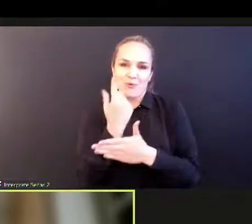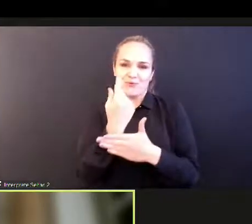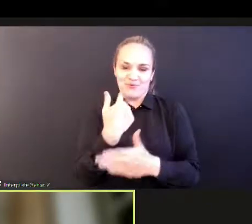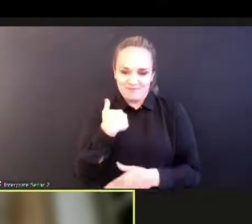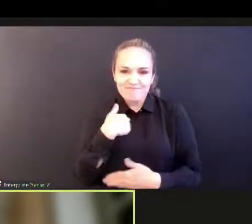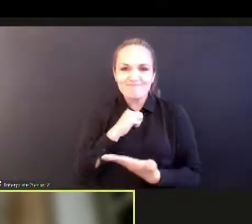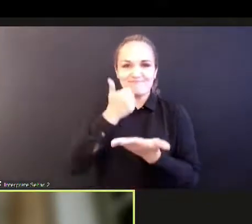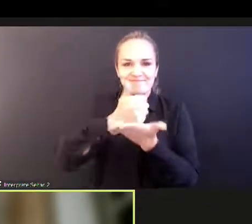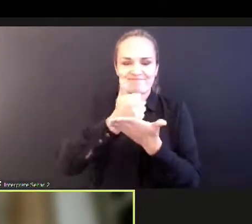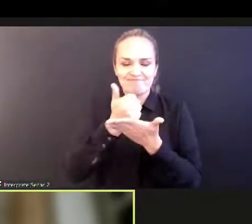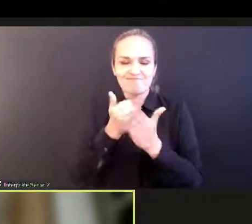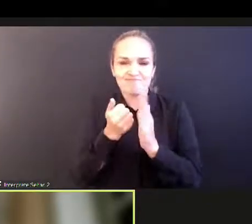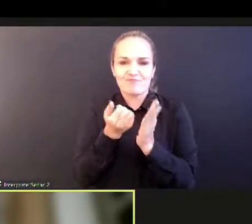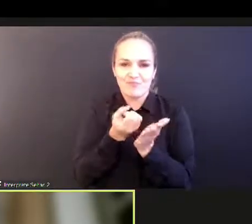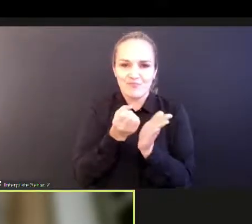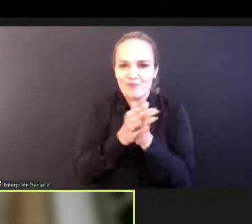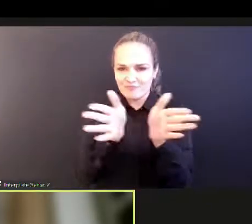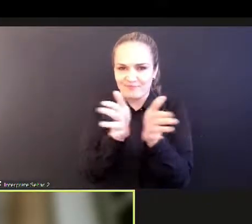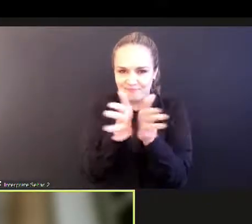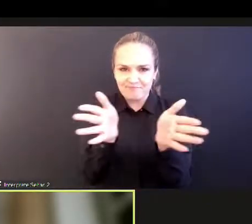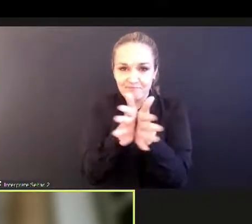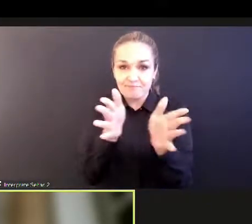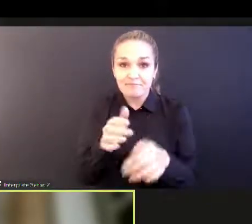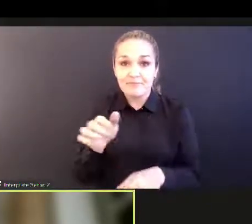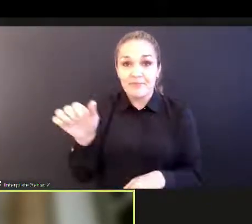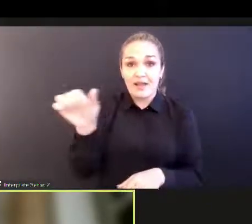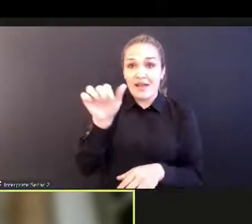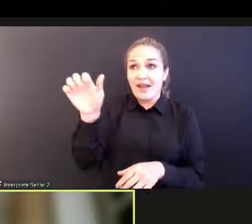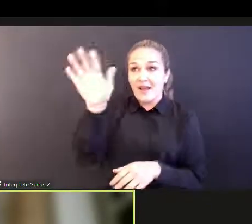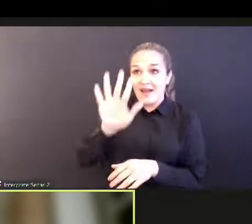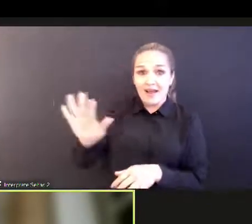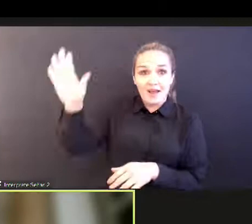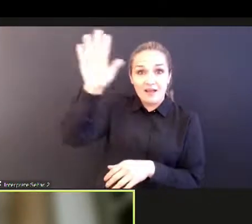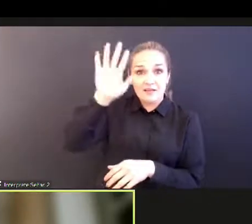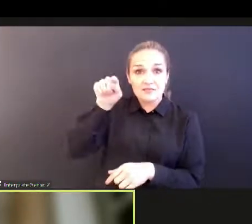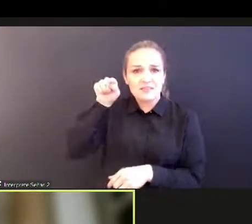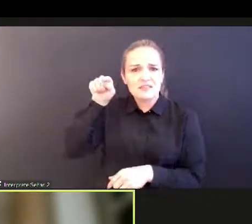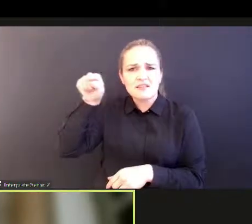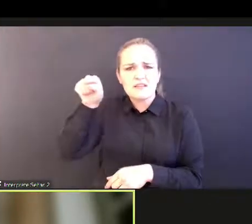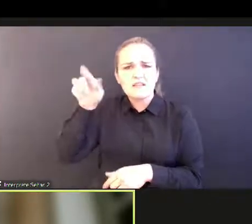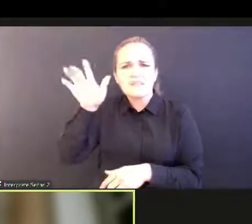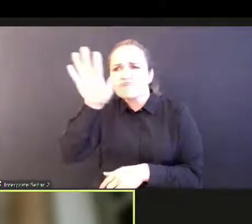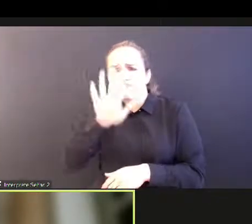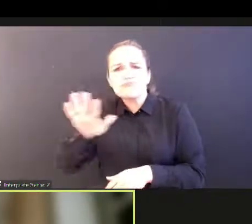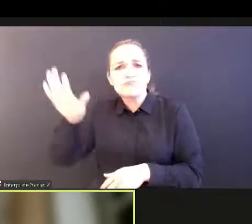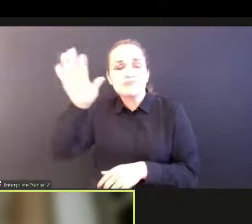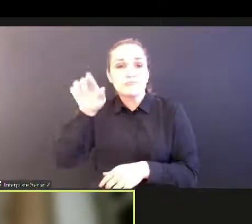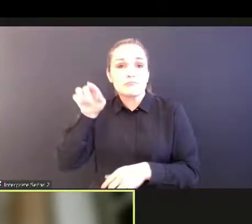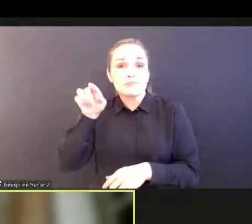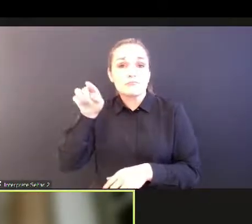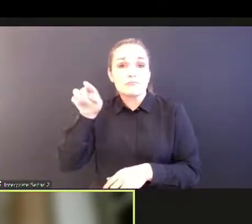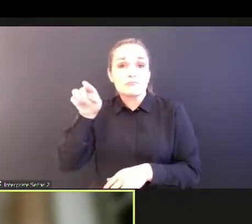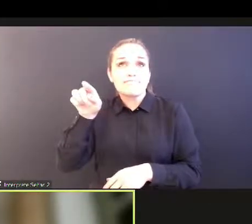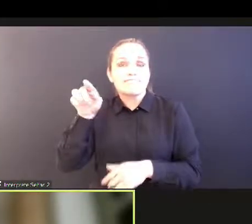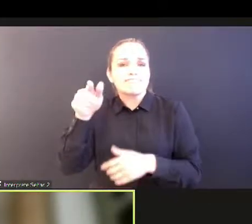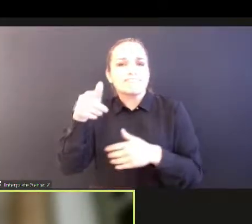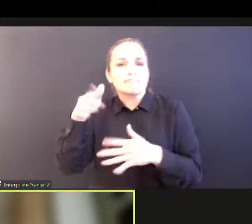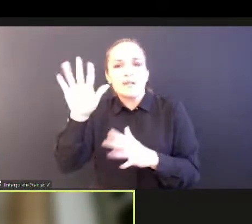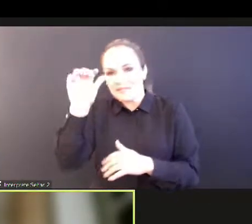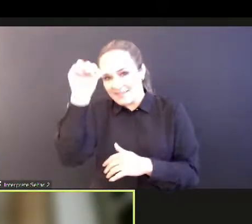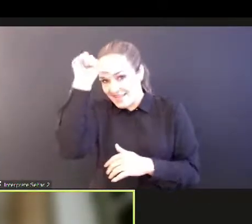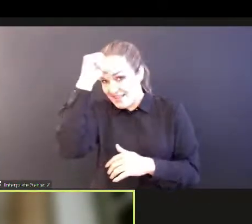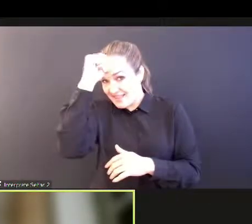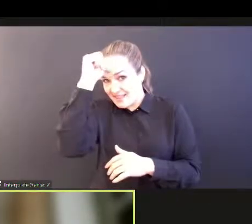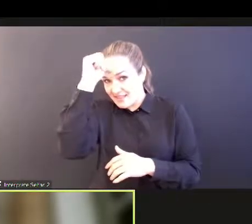it is the most dominant region among the developing countries. Just to give some statistics, if you take the sub-regions of East,